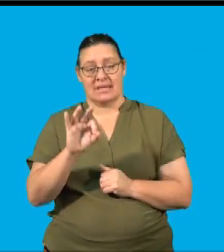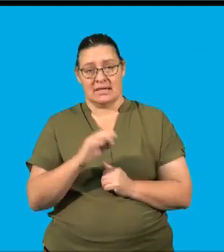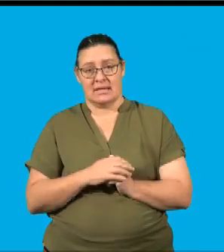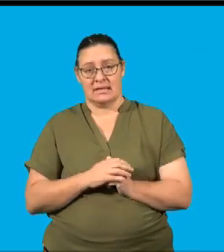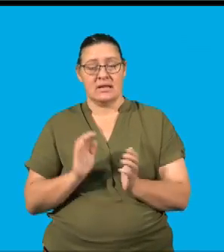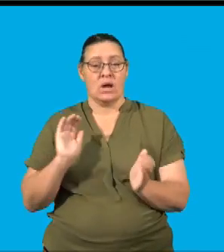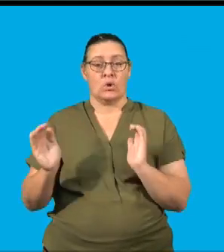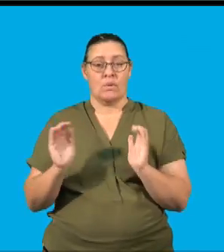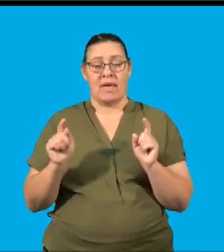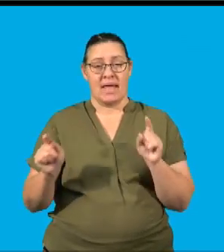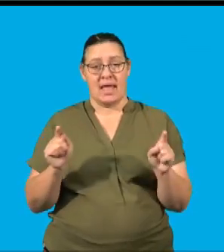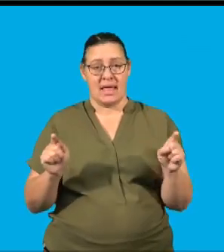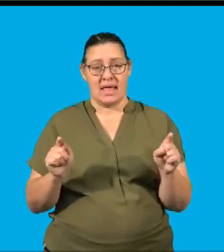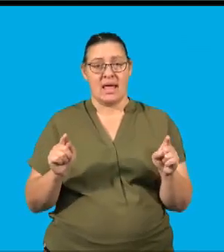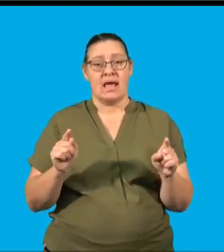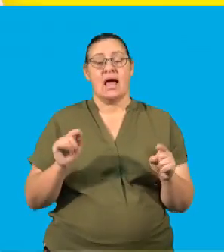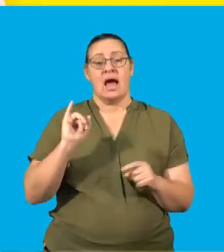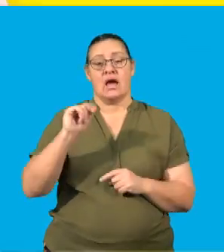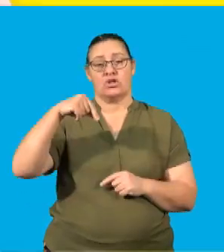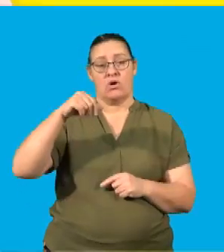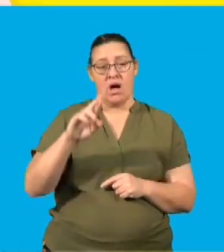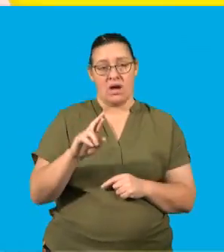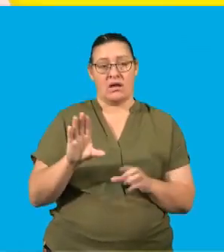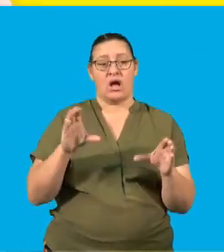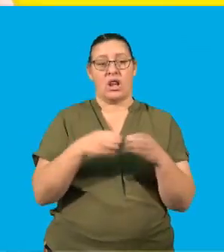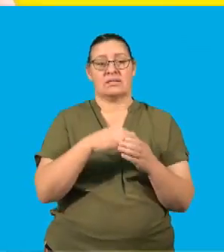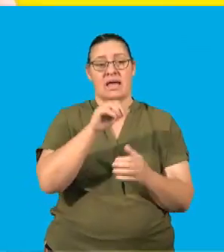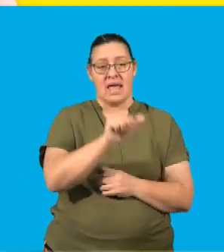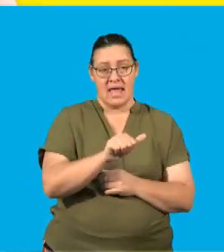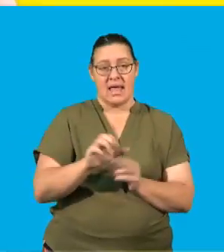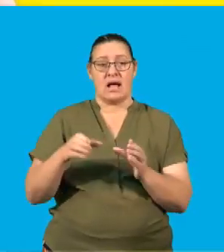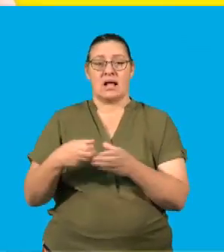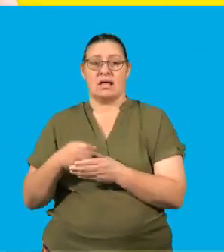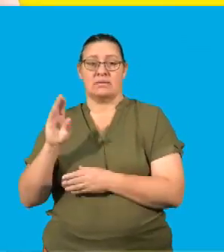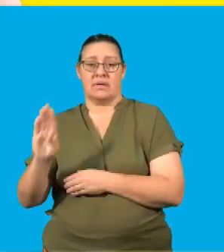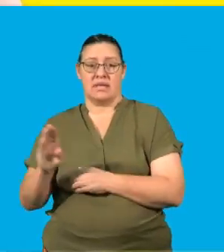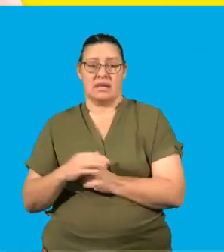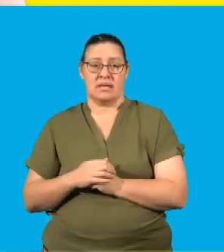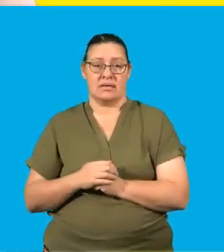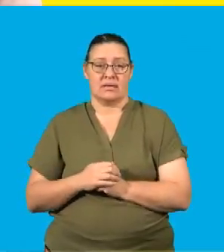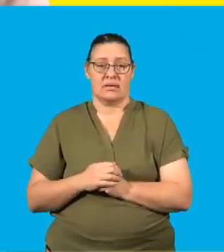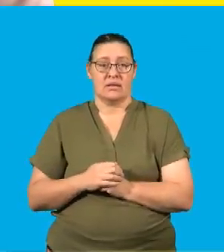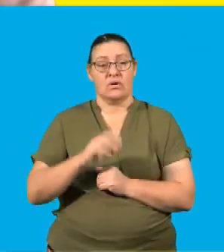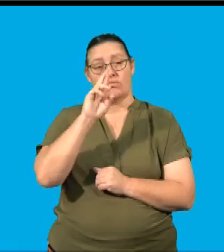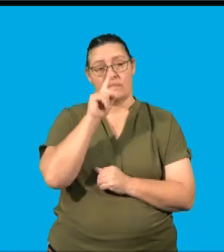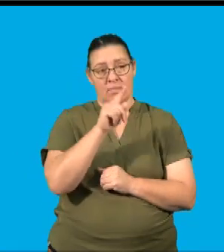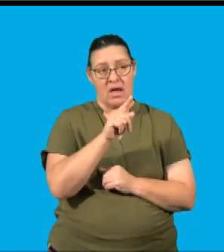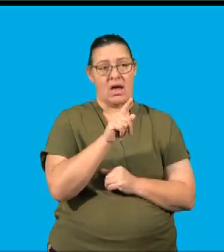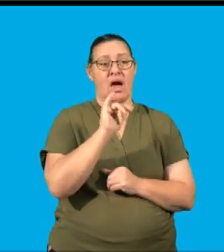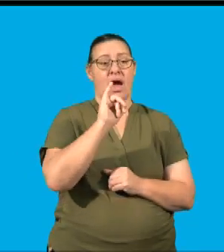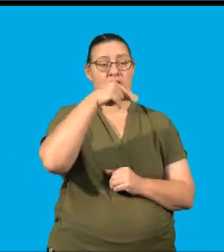2.3, compare the interquartile ranges of class A and class B. Remember,